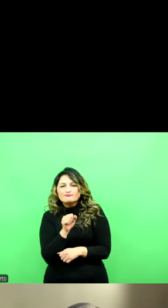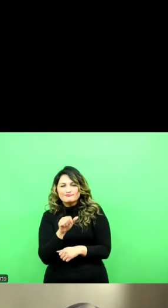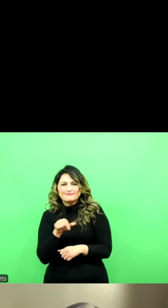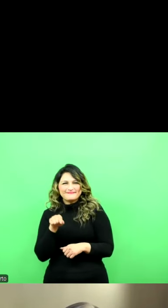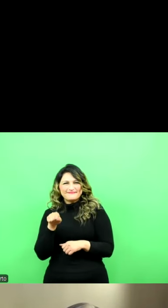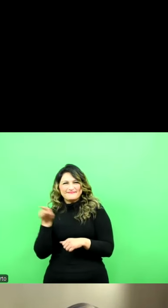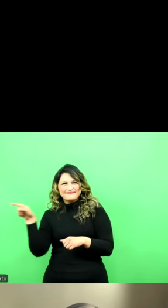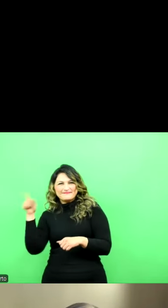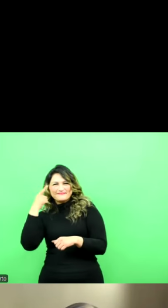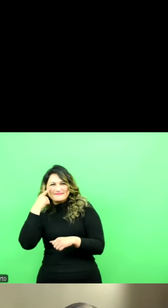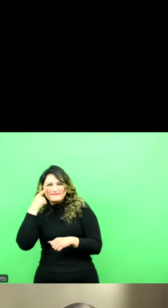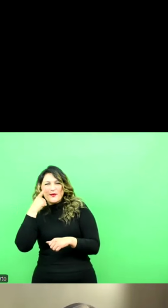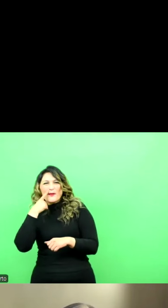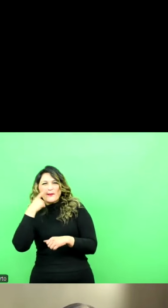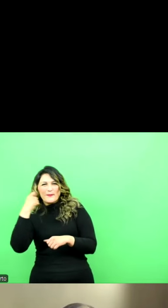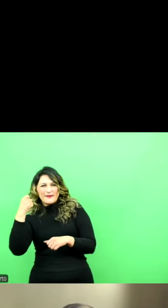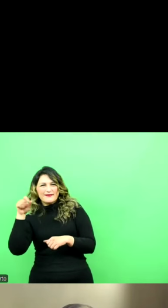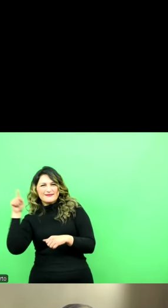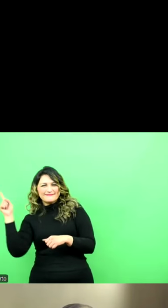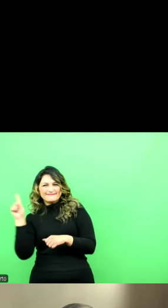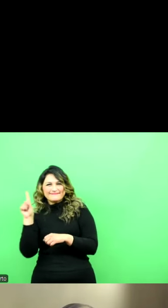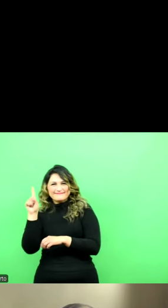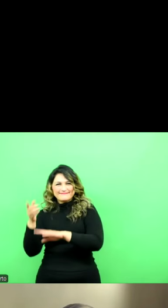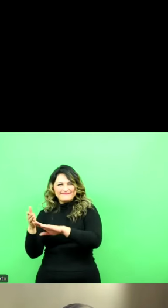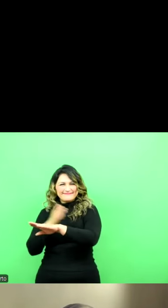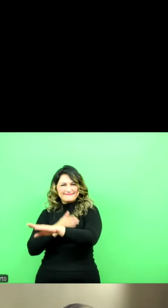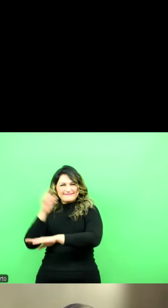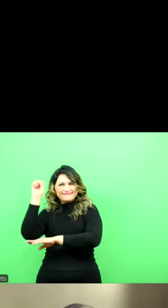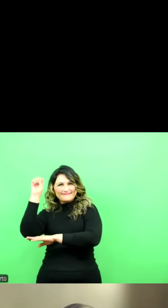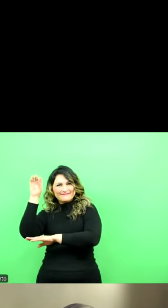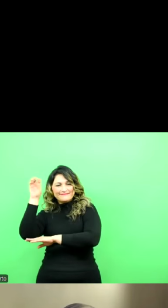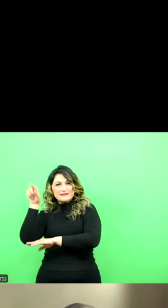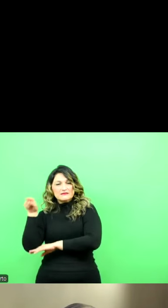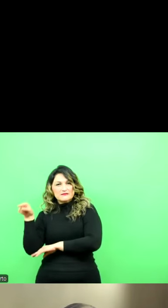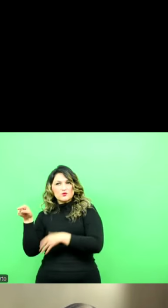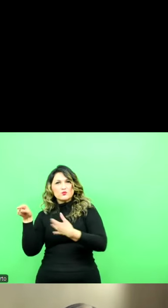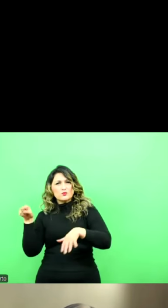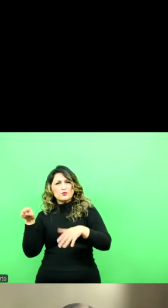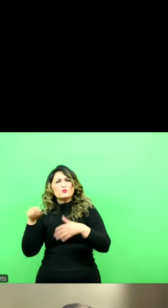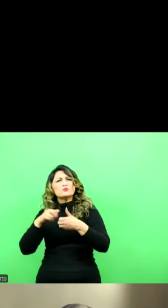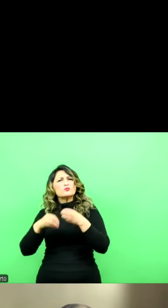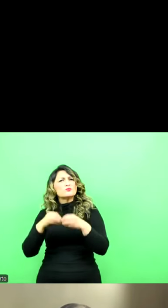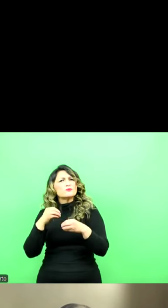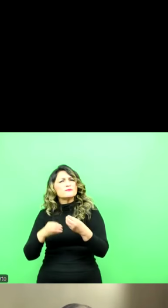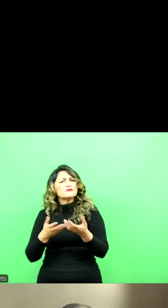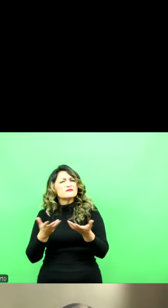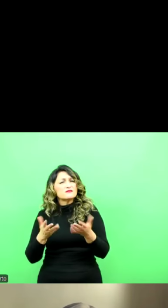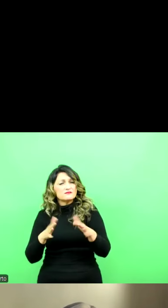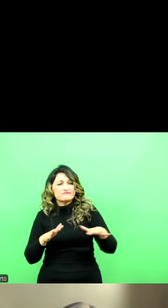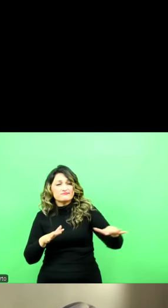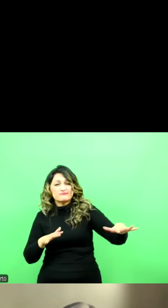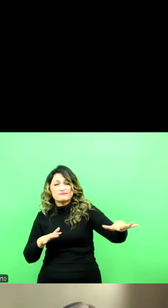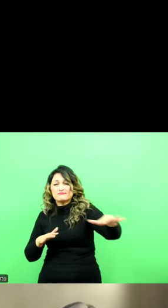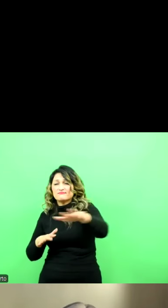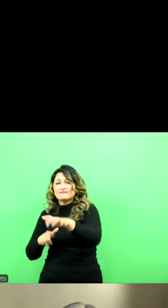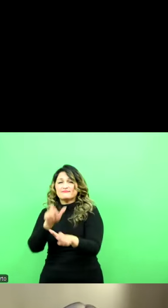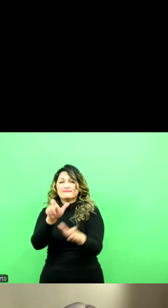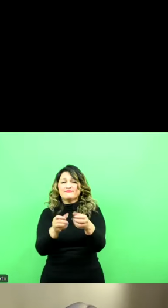really need to spotlight the needs of this population. I'm going to touch on the